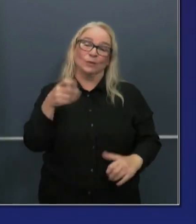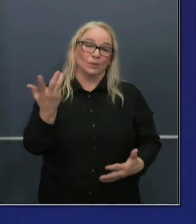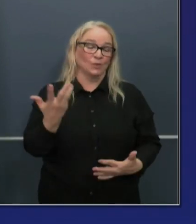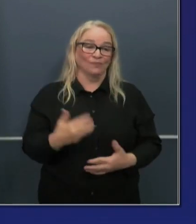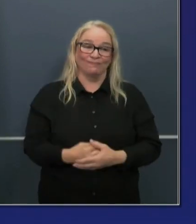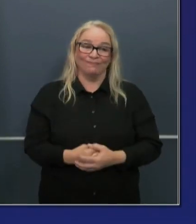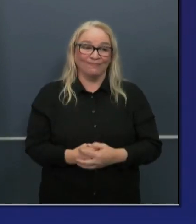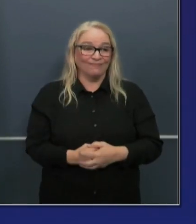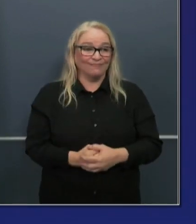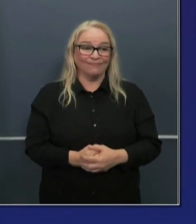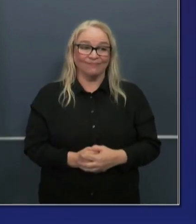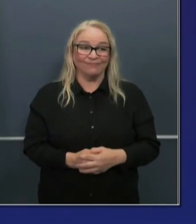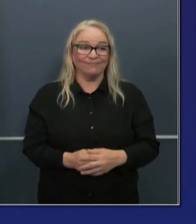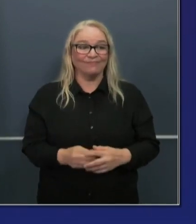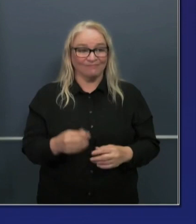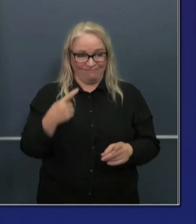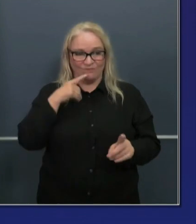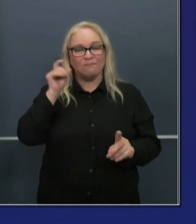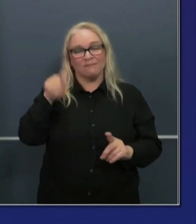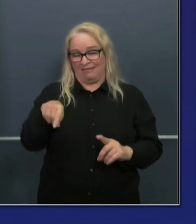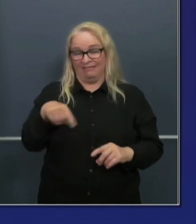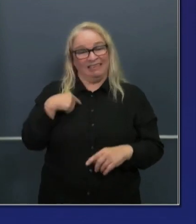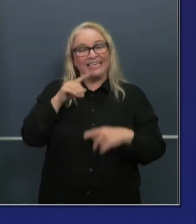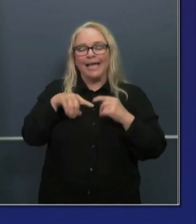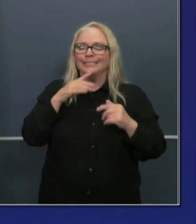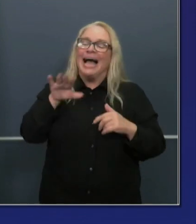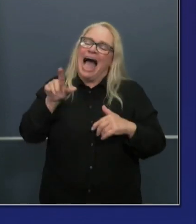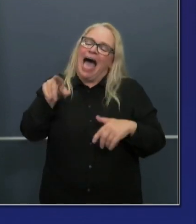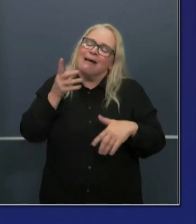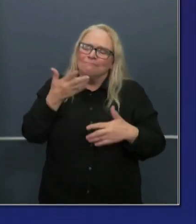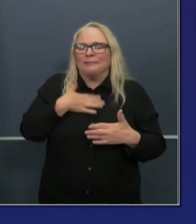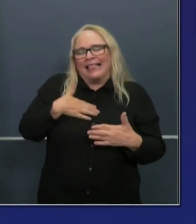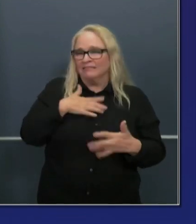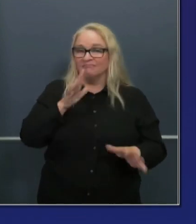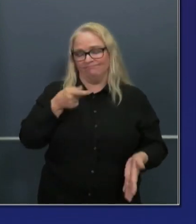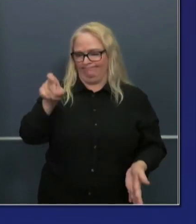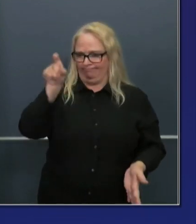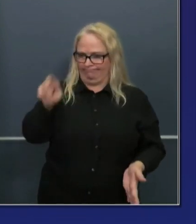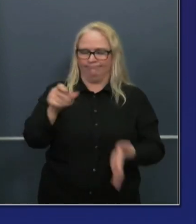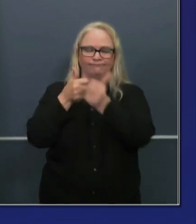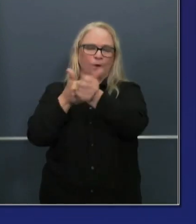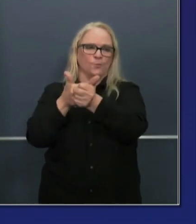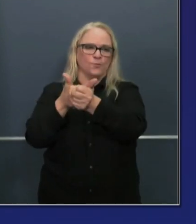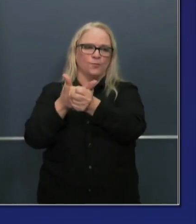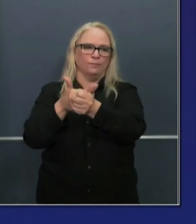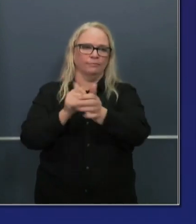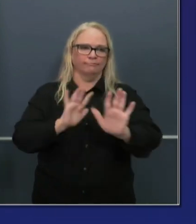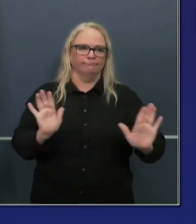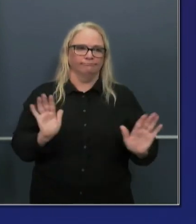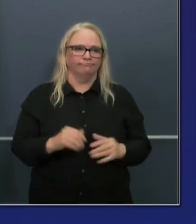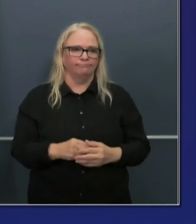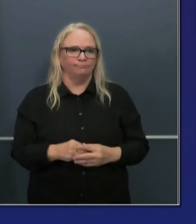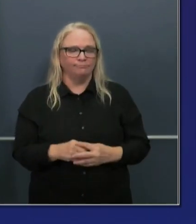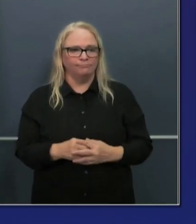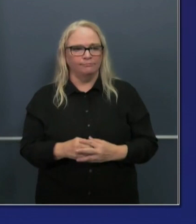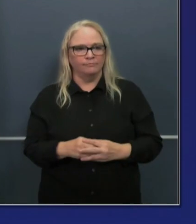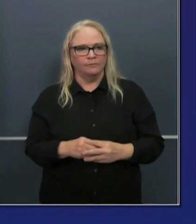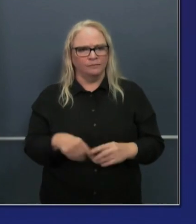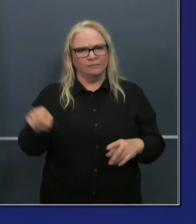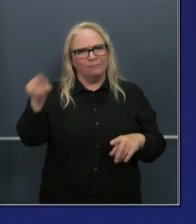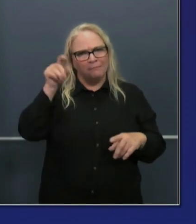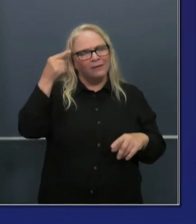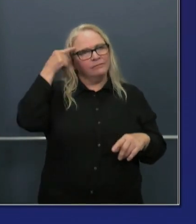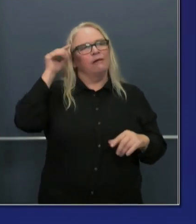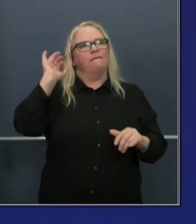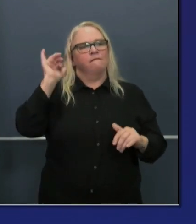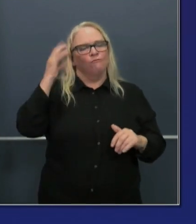into compliance and get people back into a frame of mind that recognizes the magnitude of this moment. So